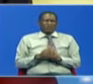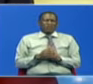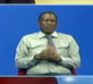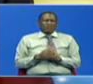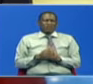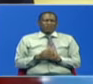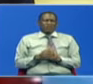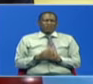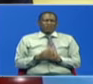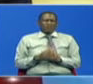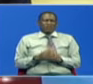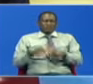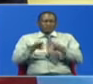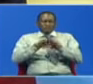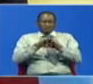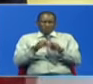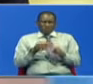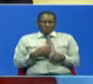I've equally seen